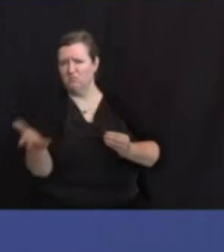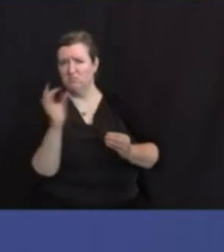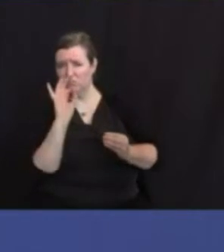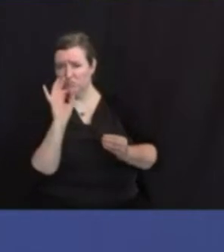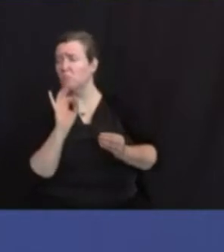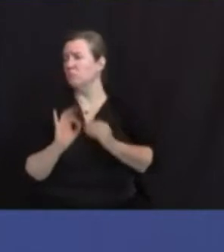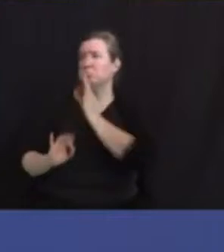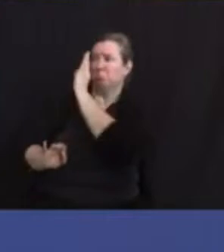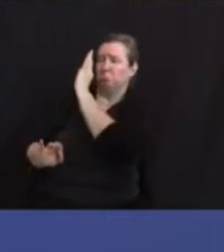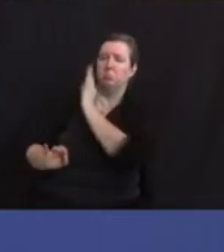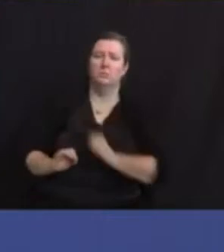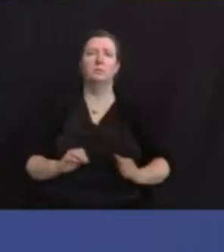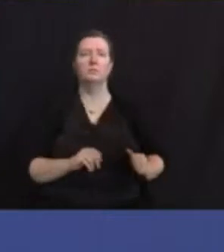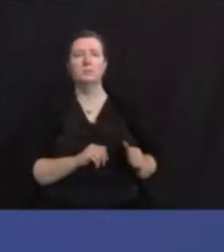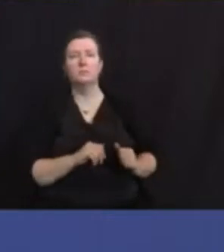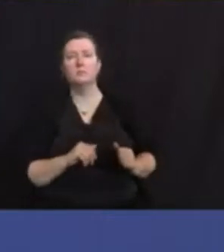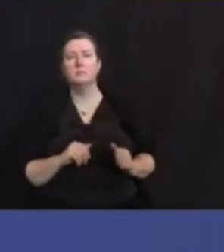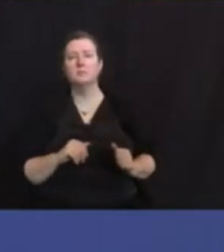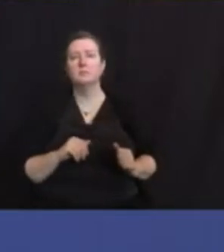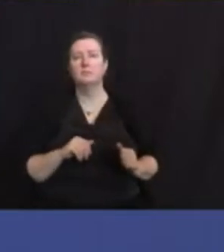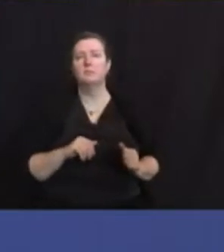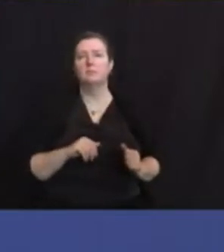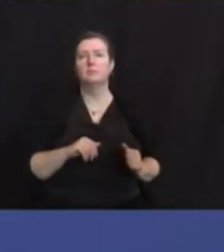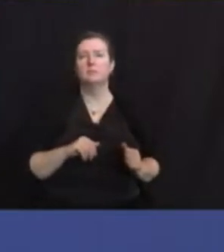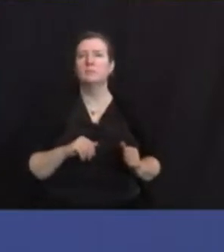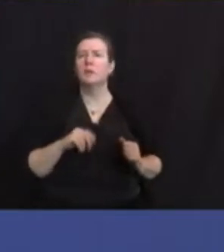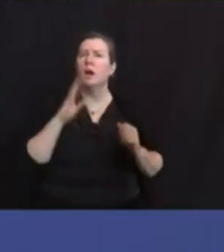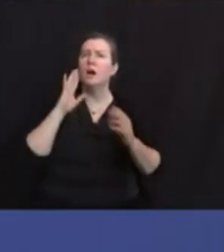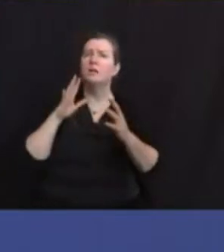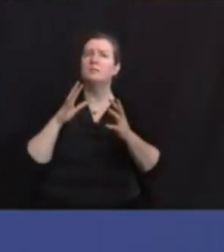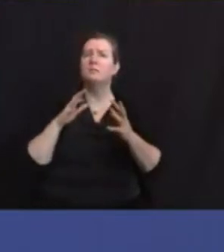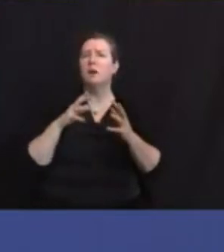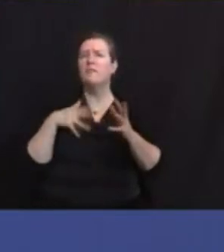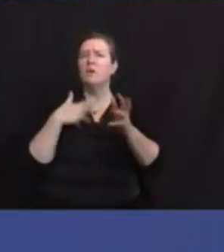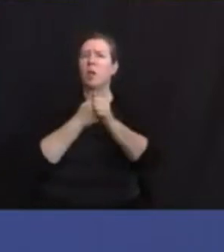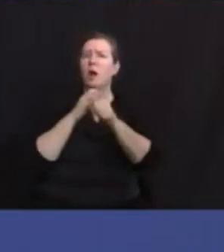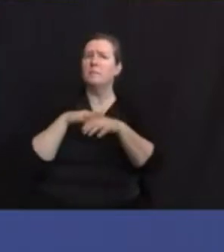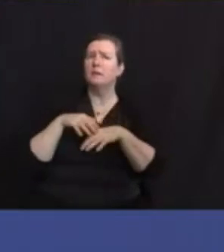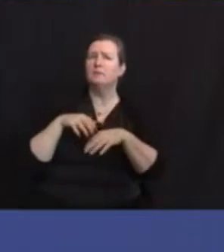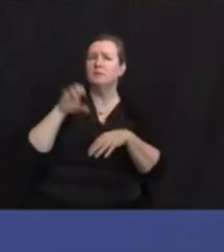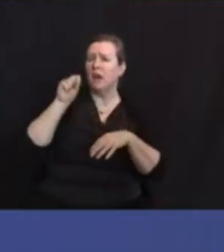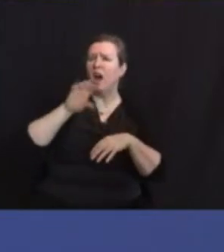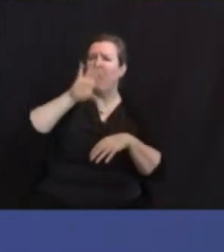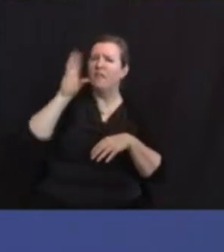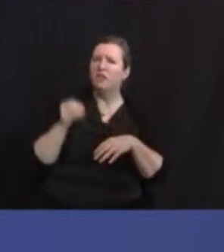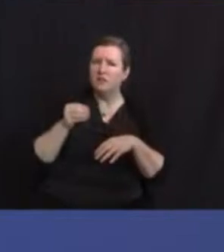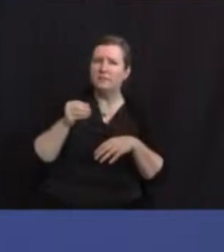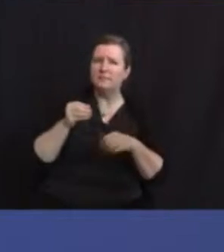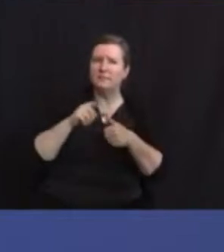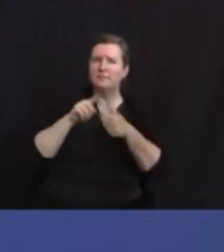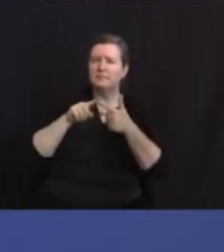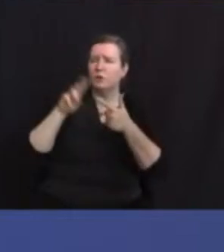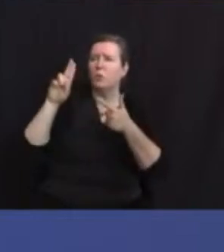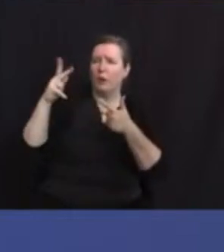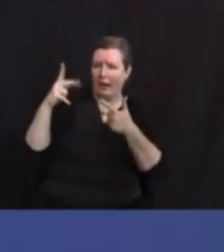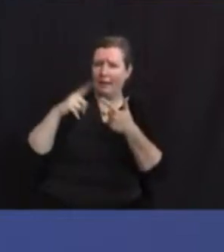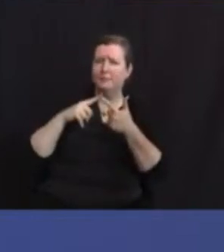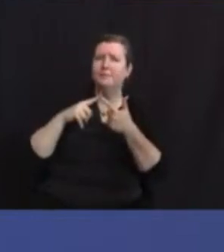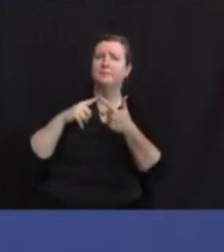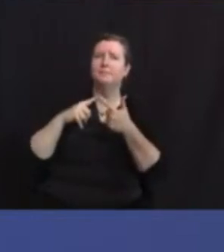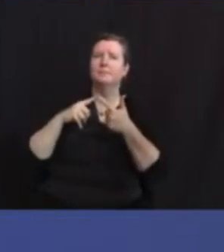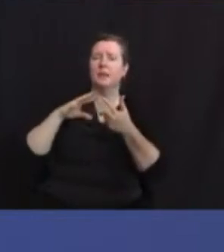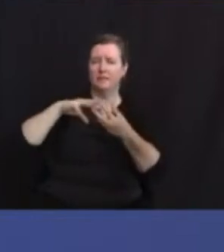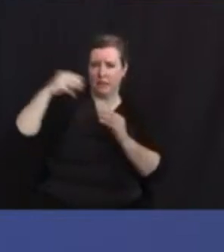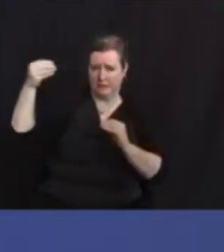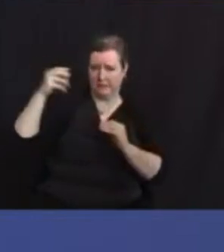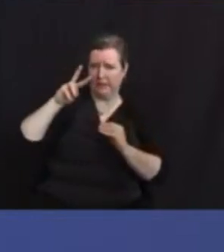morning. Yeah, I did want to follow up on the South Africa and the UK strains. So does the potential strain